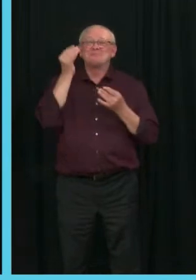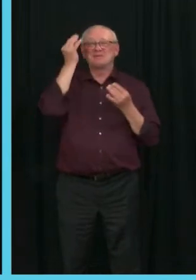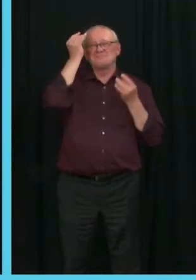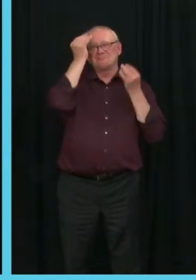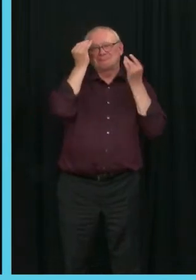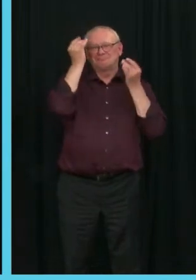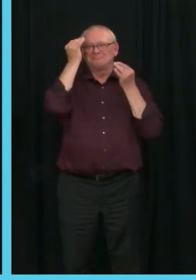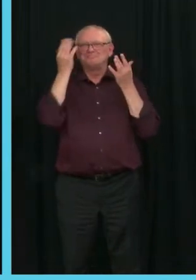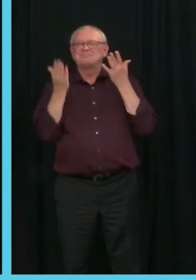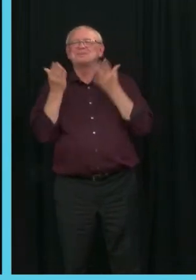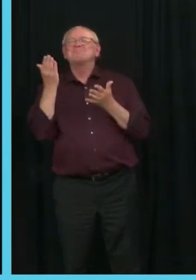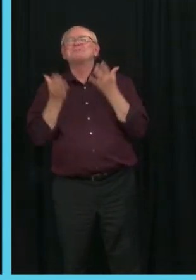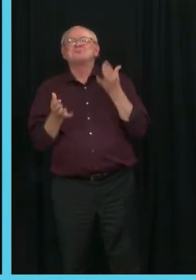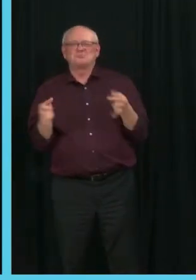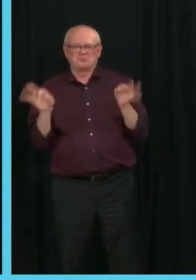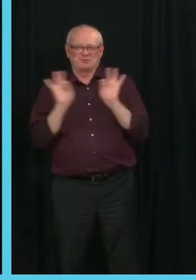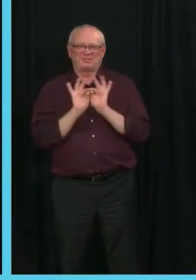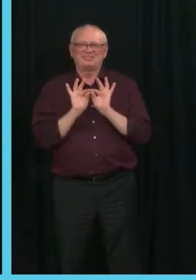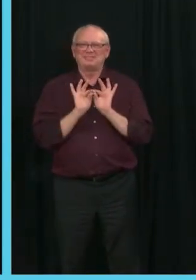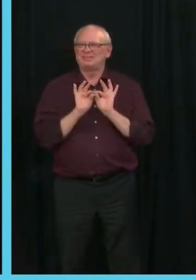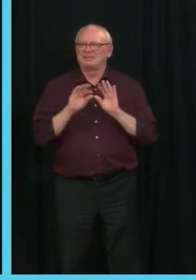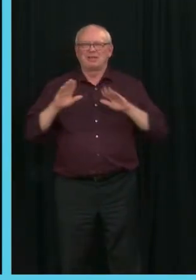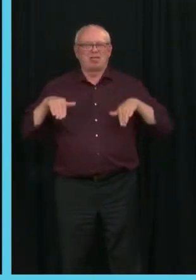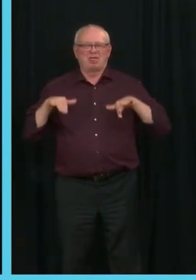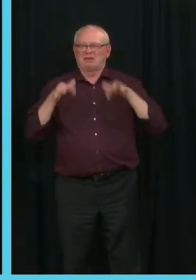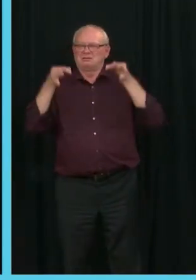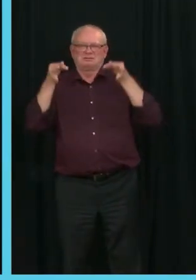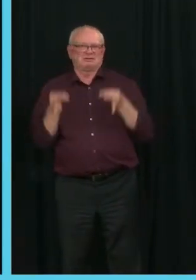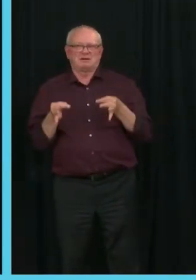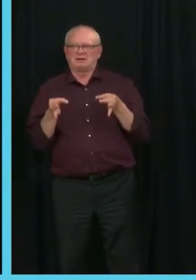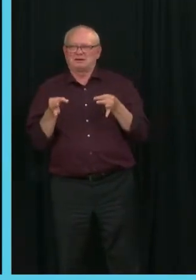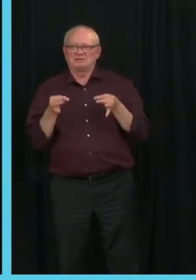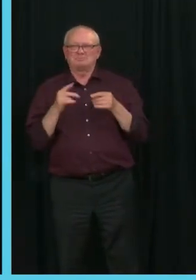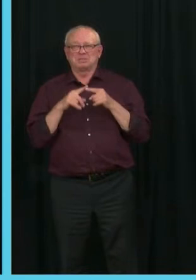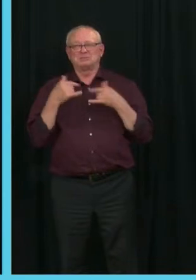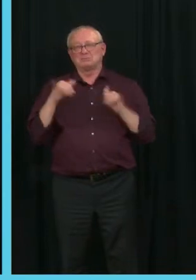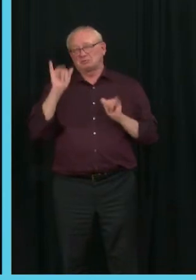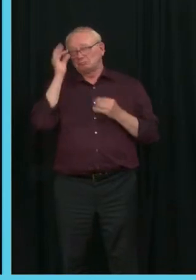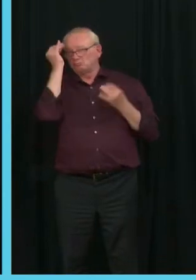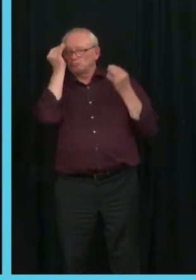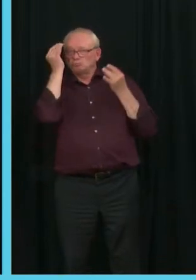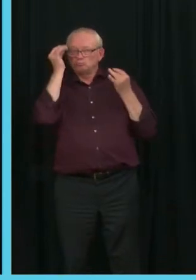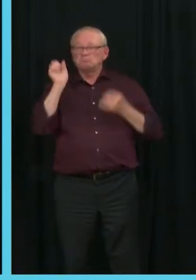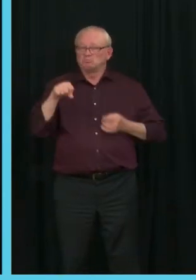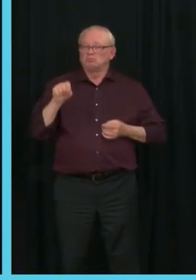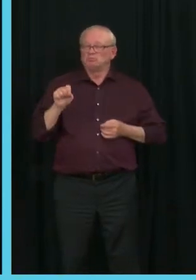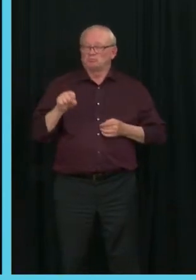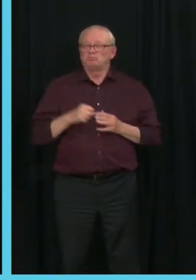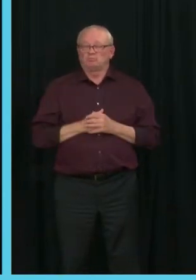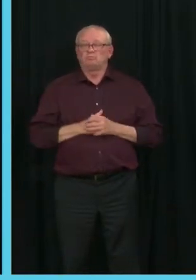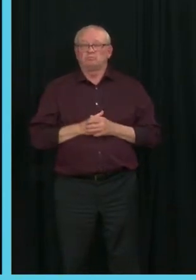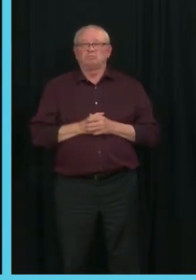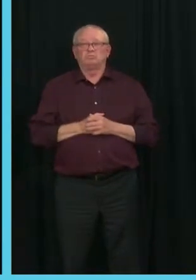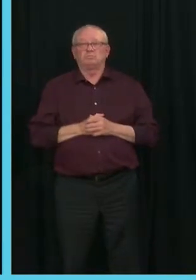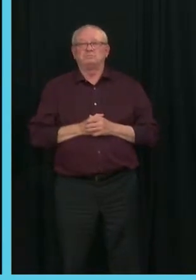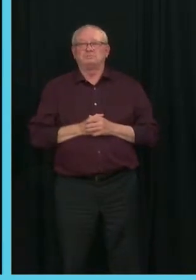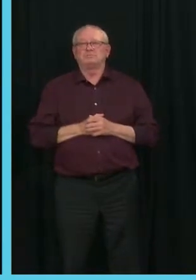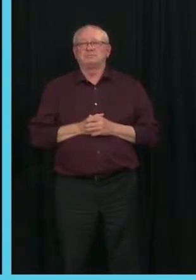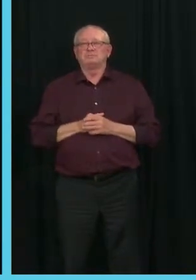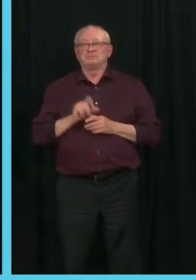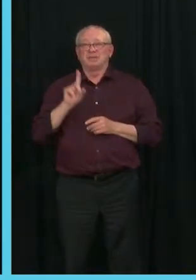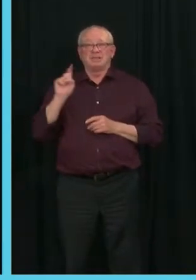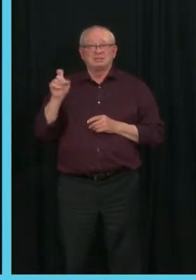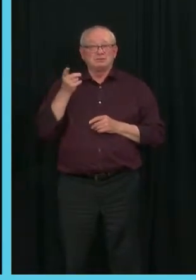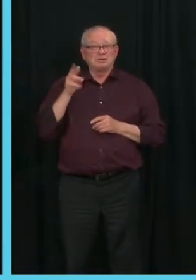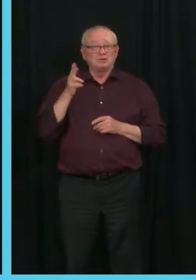doing. So we haven't made final decisions, but we're giving it a serious look. And I don't know, Doctor, did you want to add to that? The only thing I would